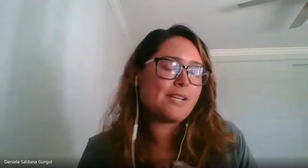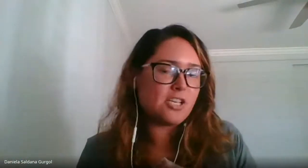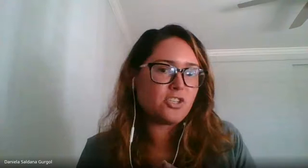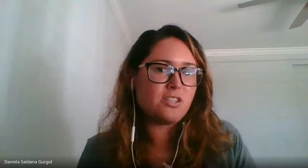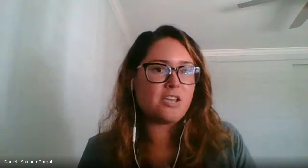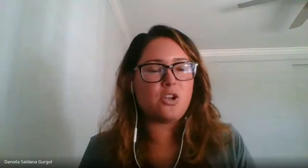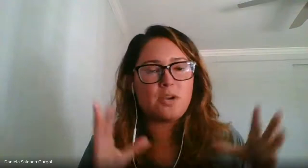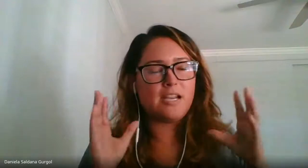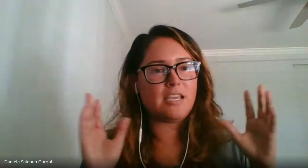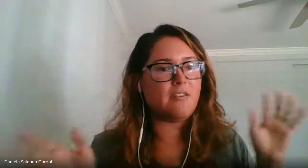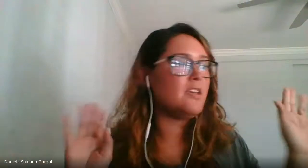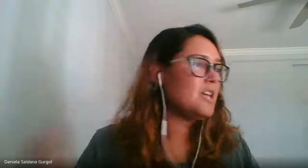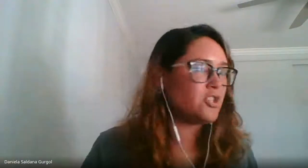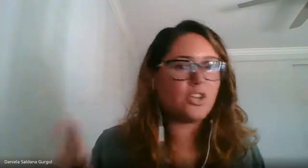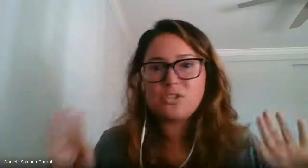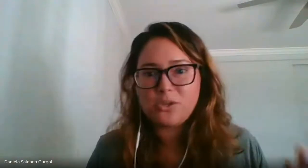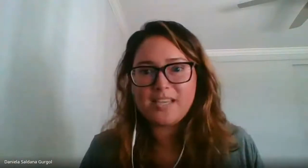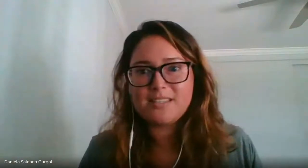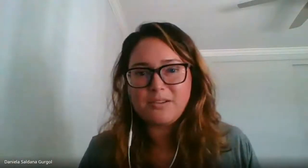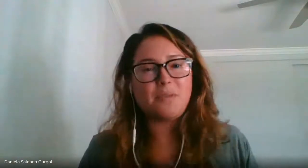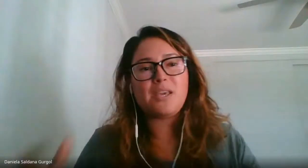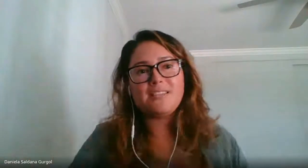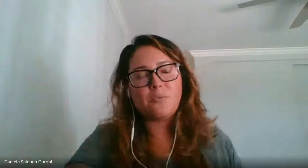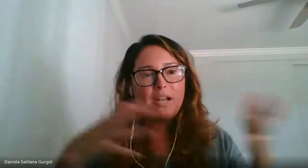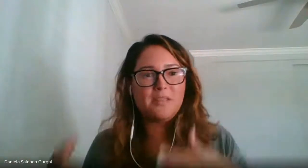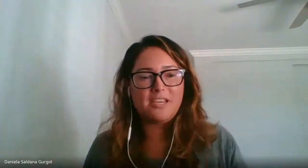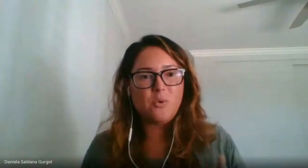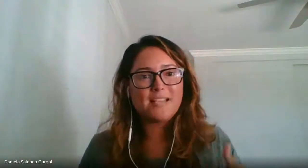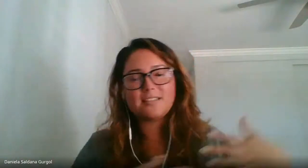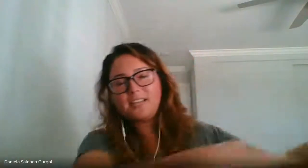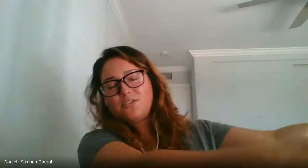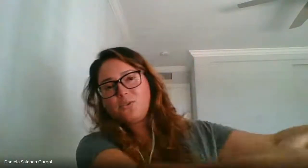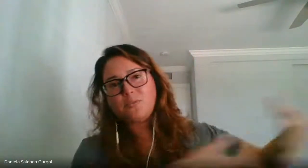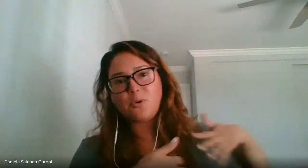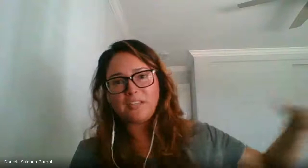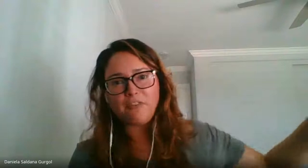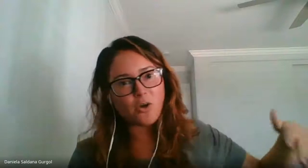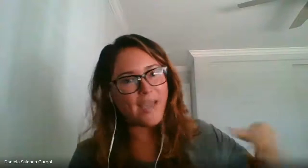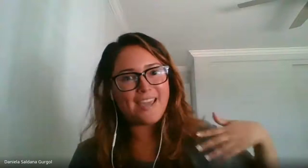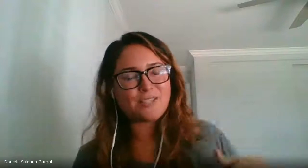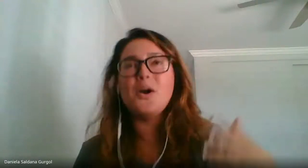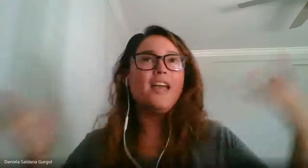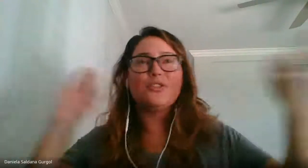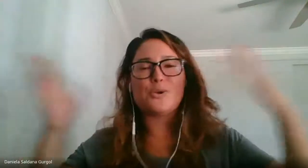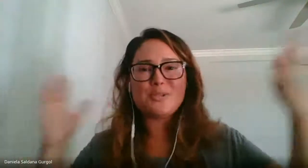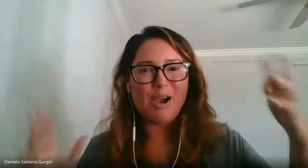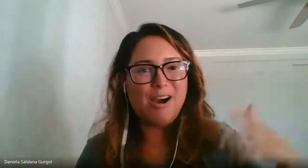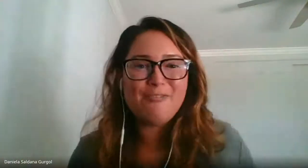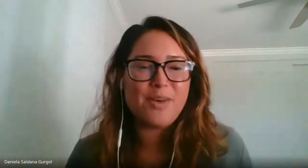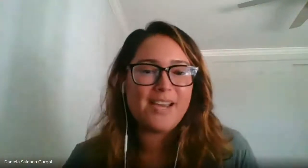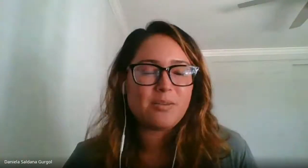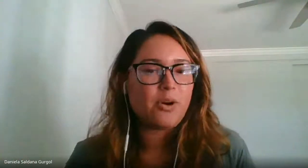same expectation that, we're going to give each other 2 kisses, because then when I'm in the US, it's like there's always people really far away. So it throws